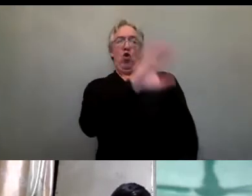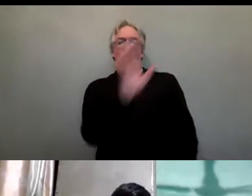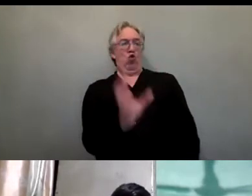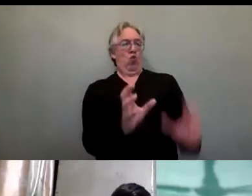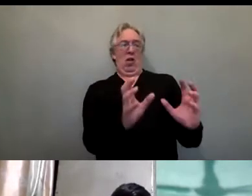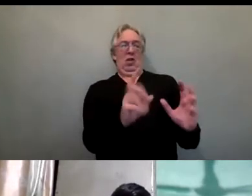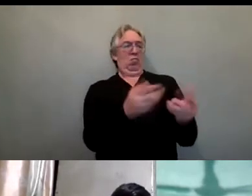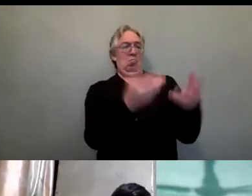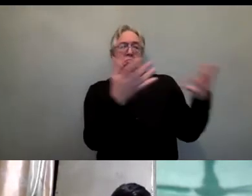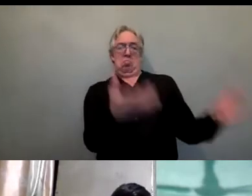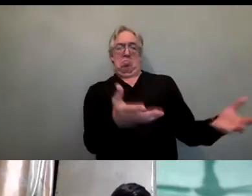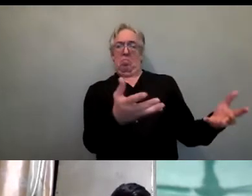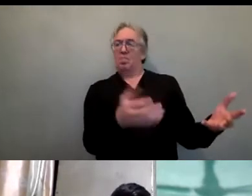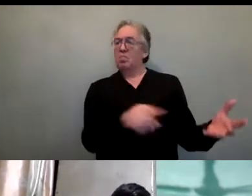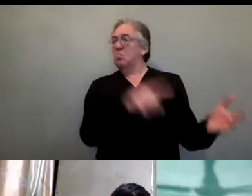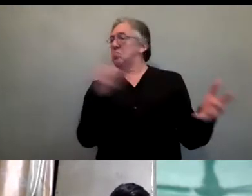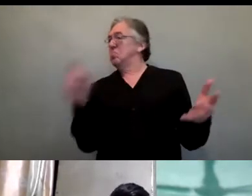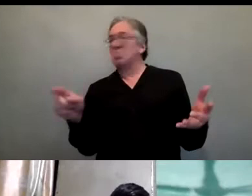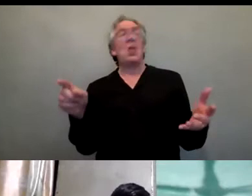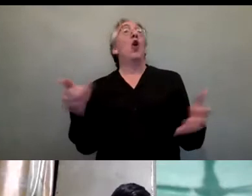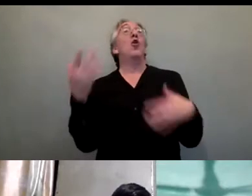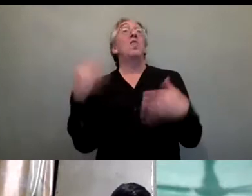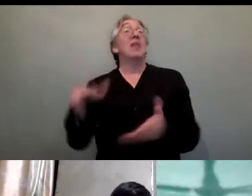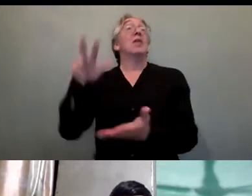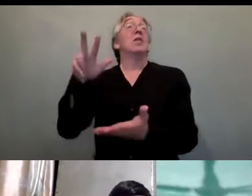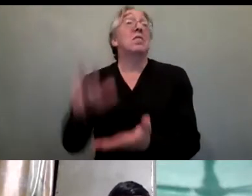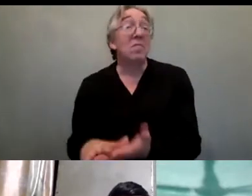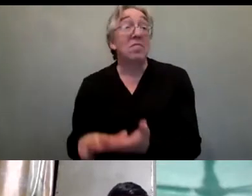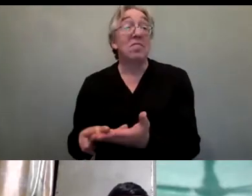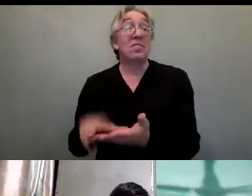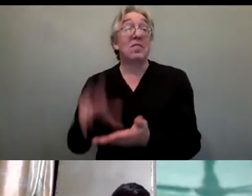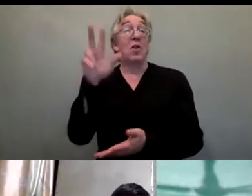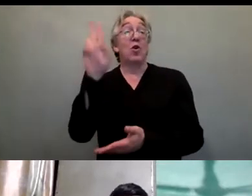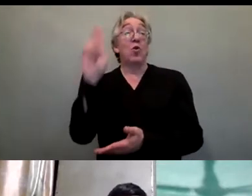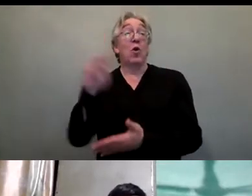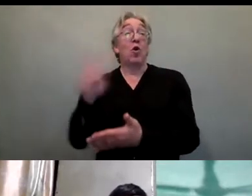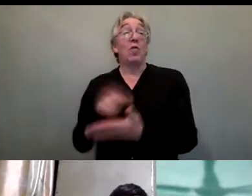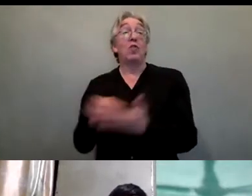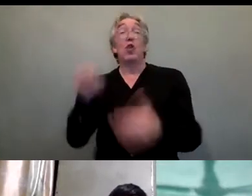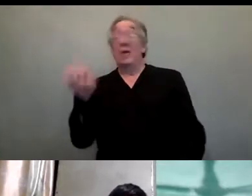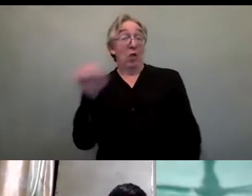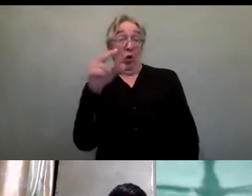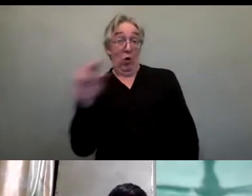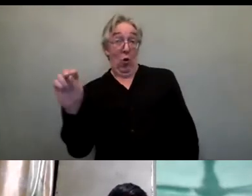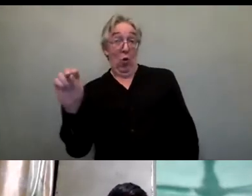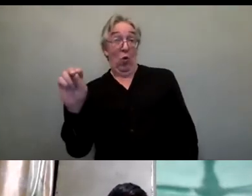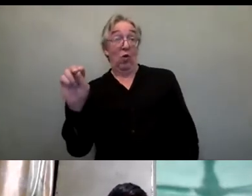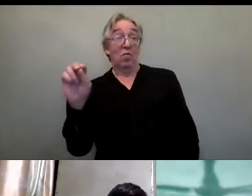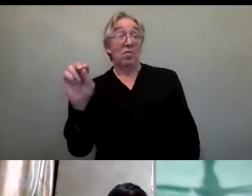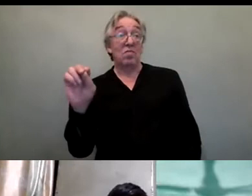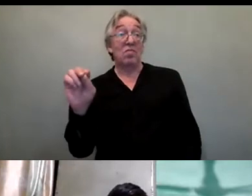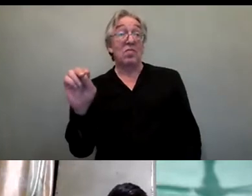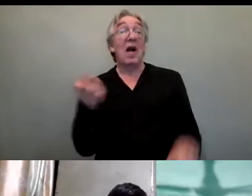in 2007, 2008, 2009 have on average more than double the performance